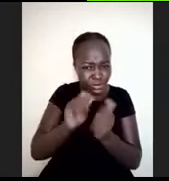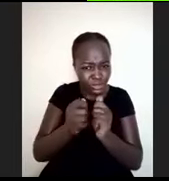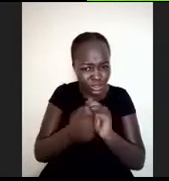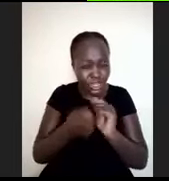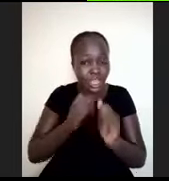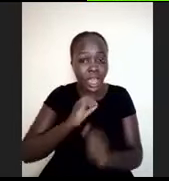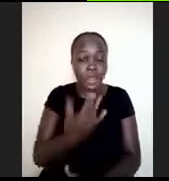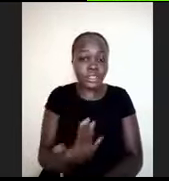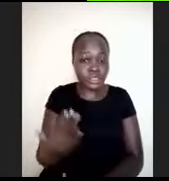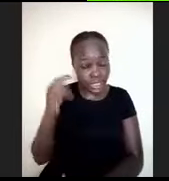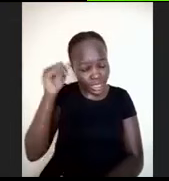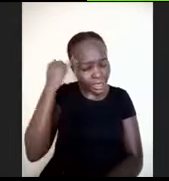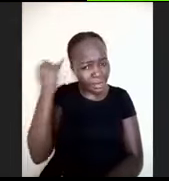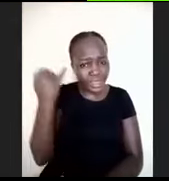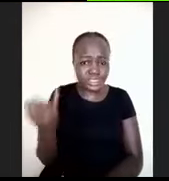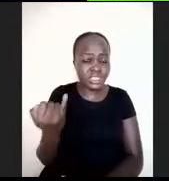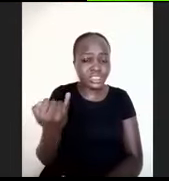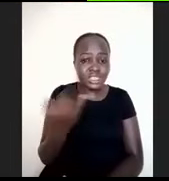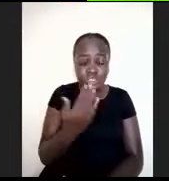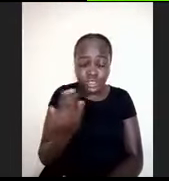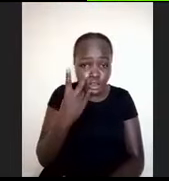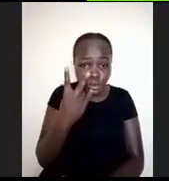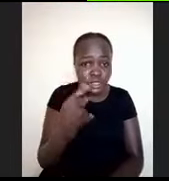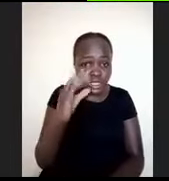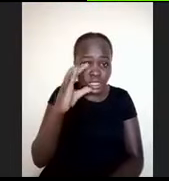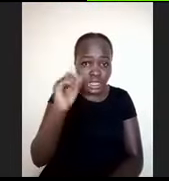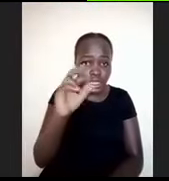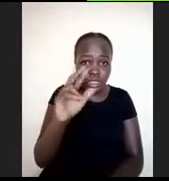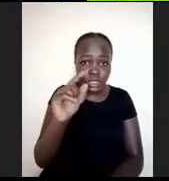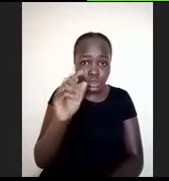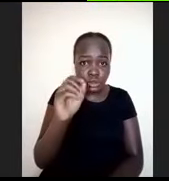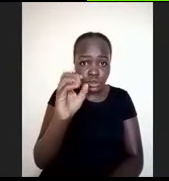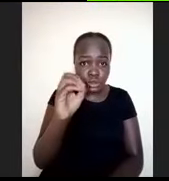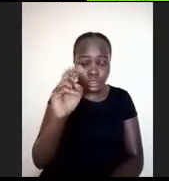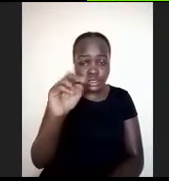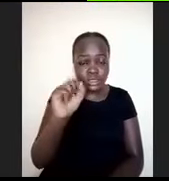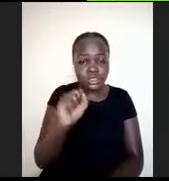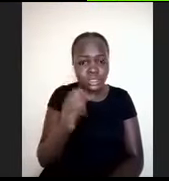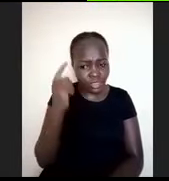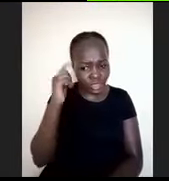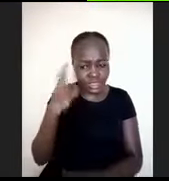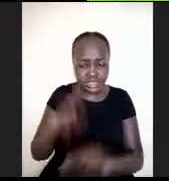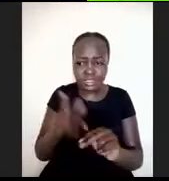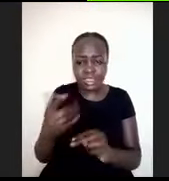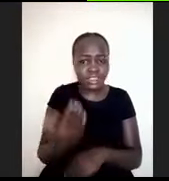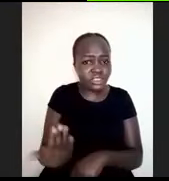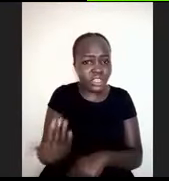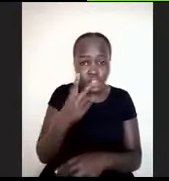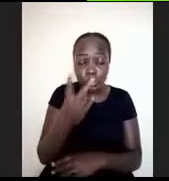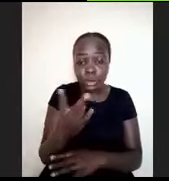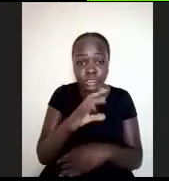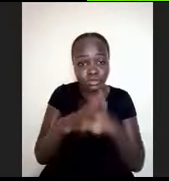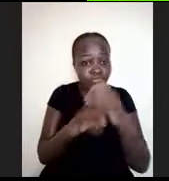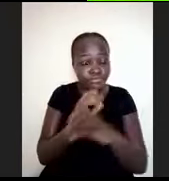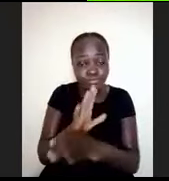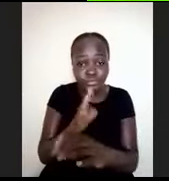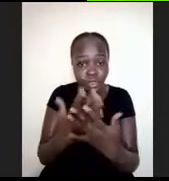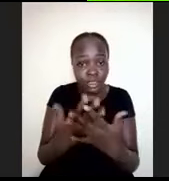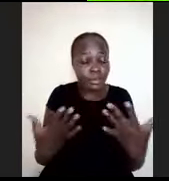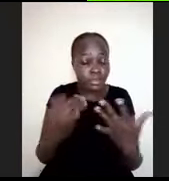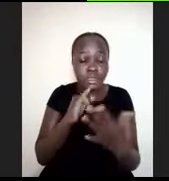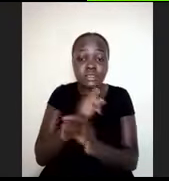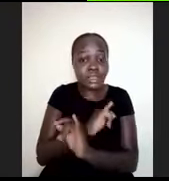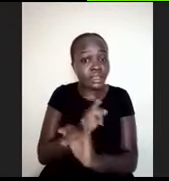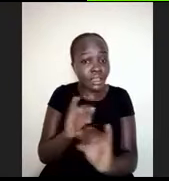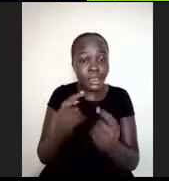having LGBTQ people. You know, you think your child is sitting there and just watching something entertaining,